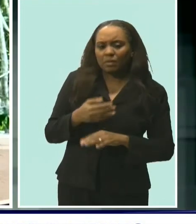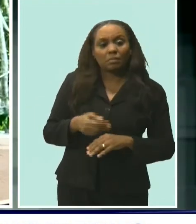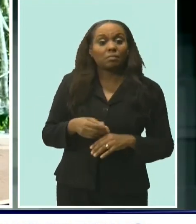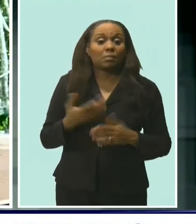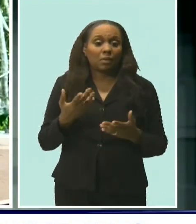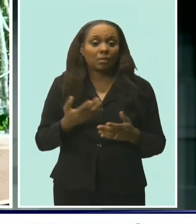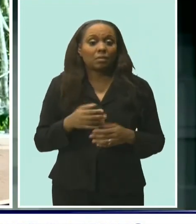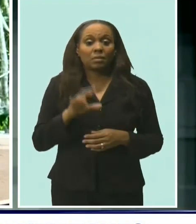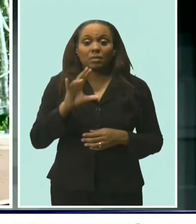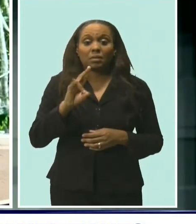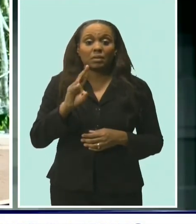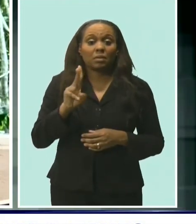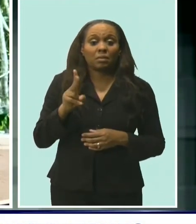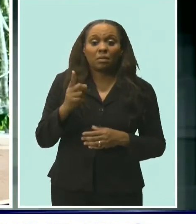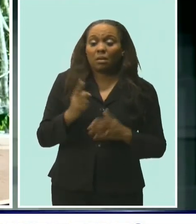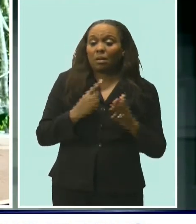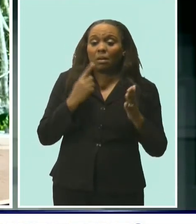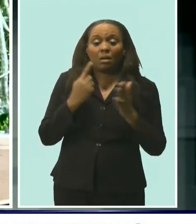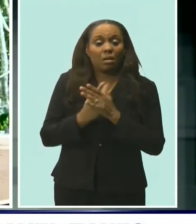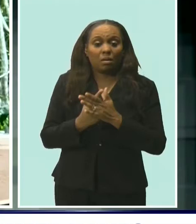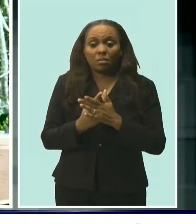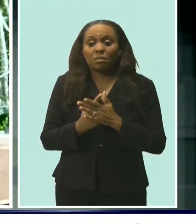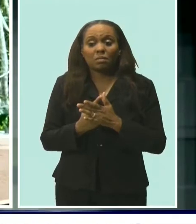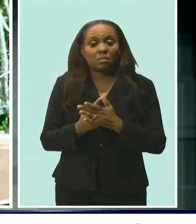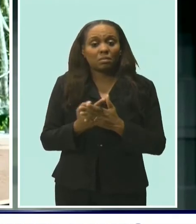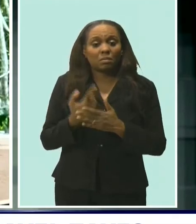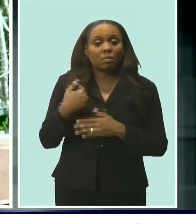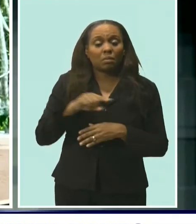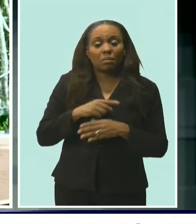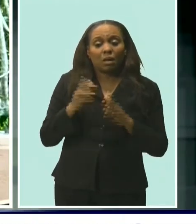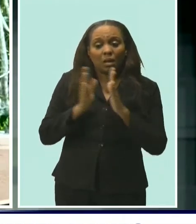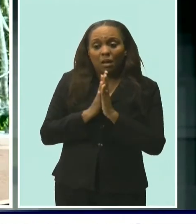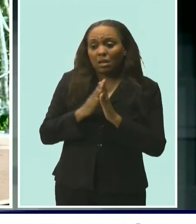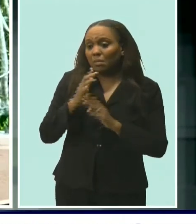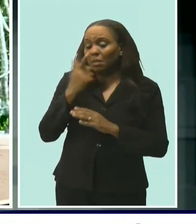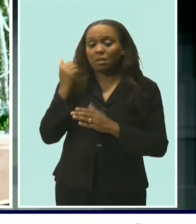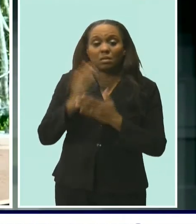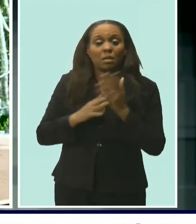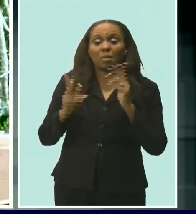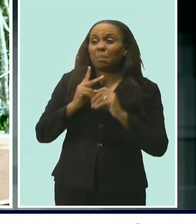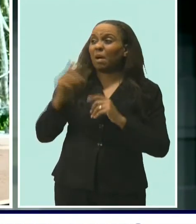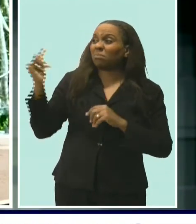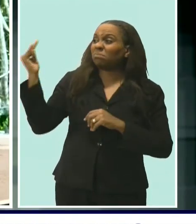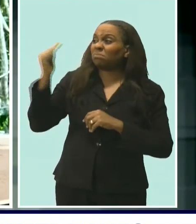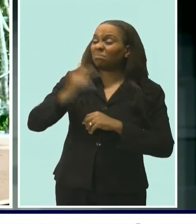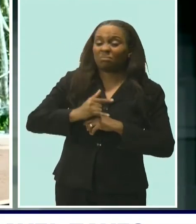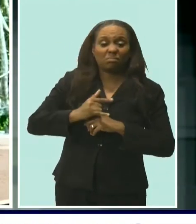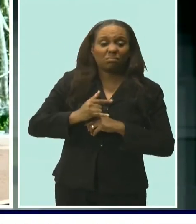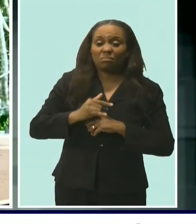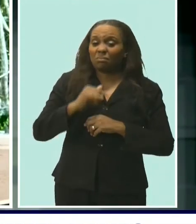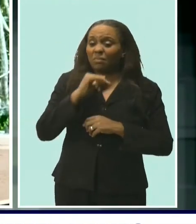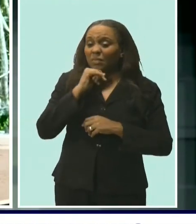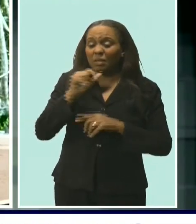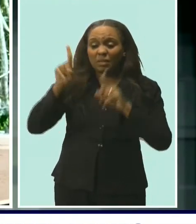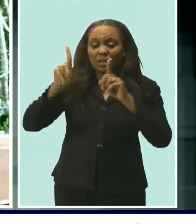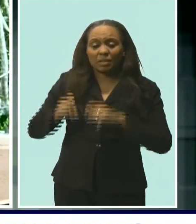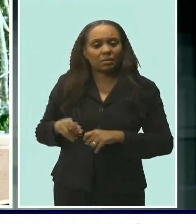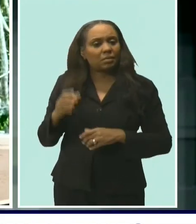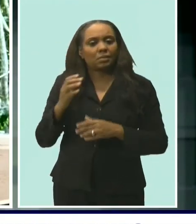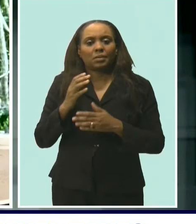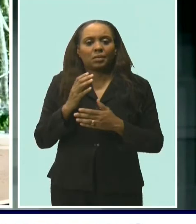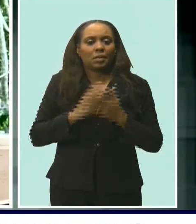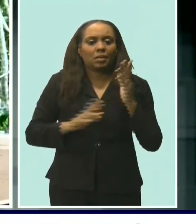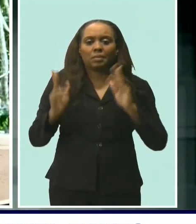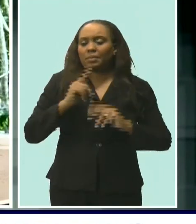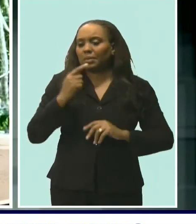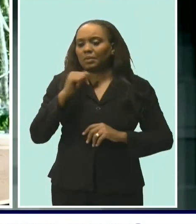72 hours is not being met by the people coming on the plane, because as Governor Cuomo said to me very directly, that they don't even